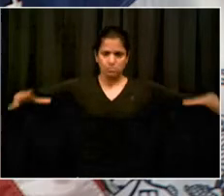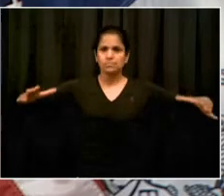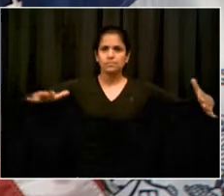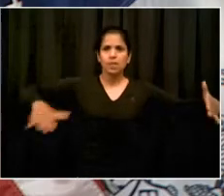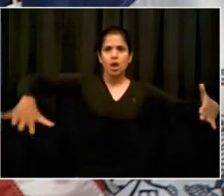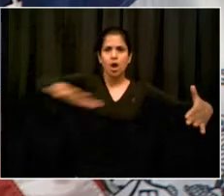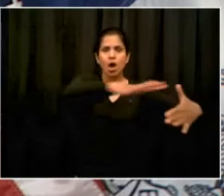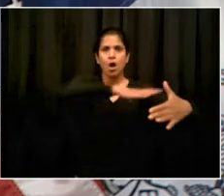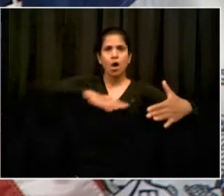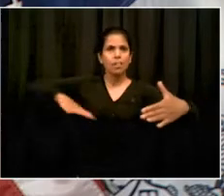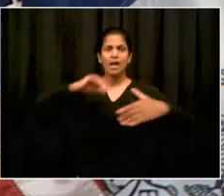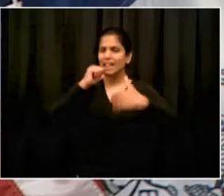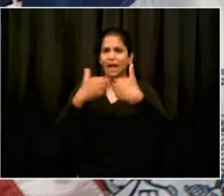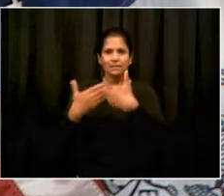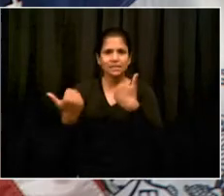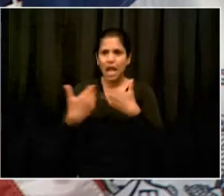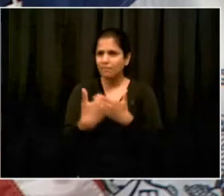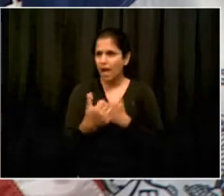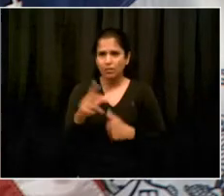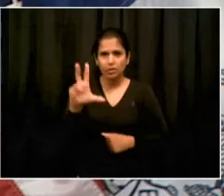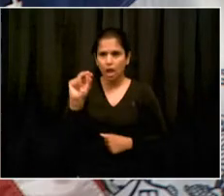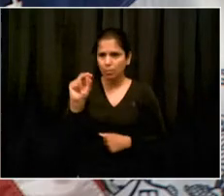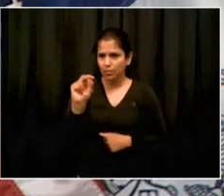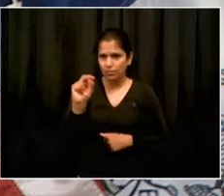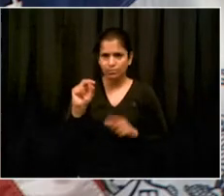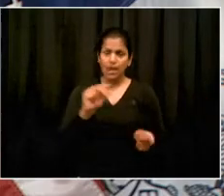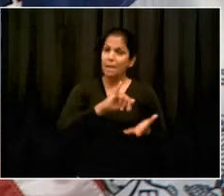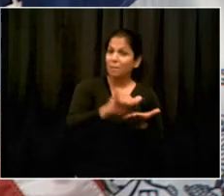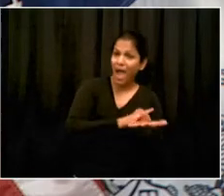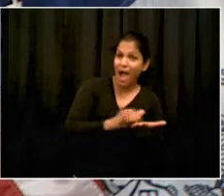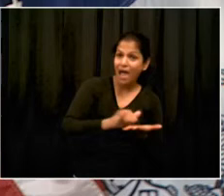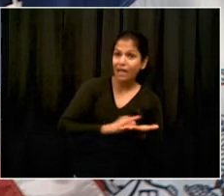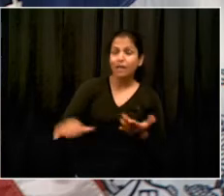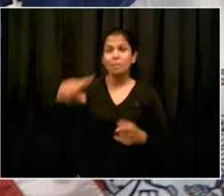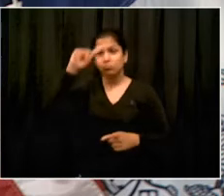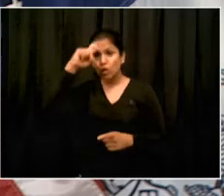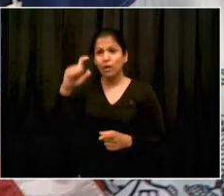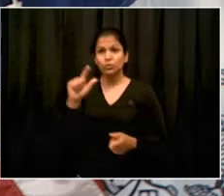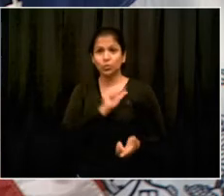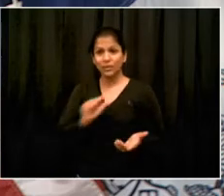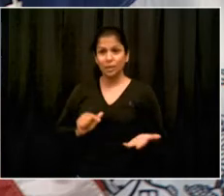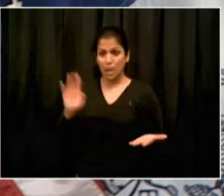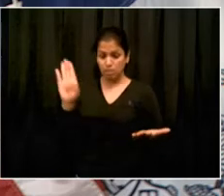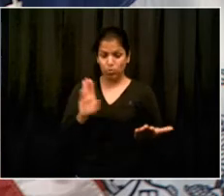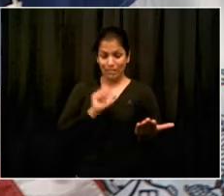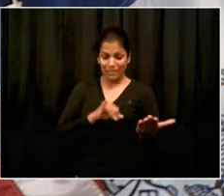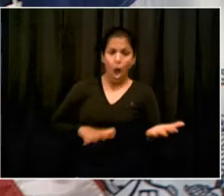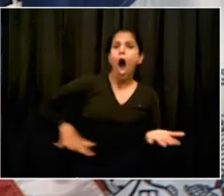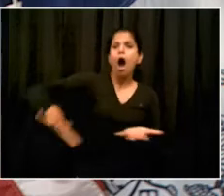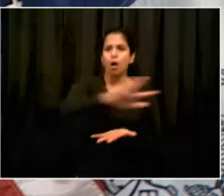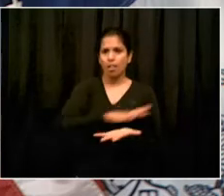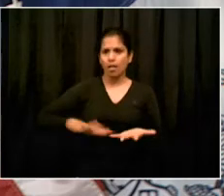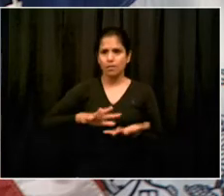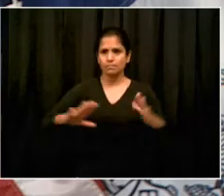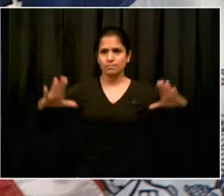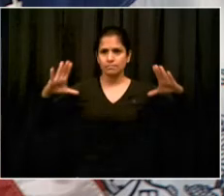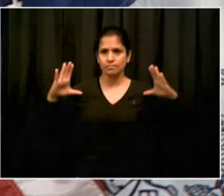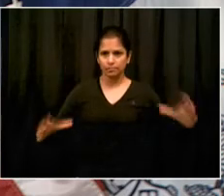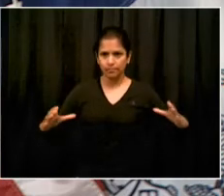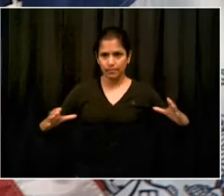3%, 7-day rolling average, citywide. That's the standard we've held from the beginning, and we continue with that.